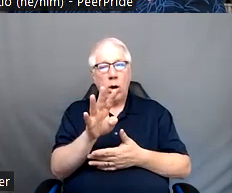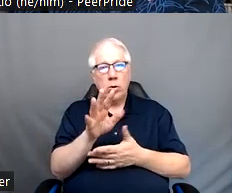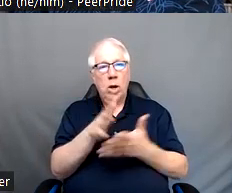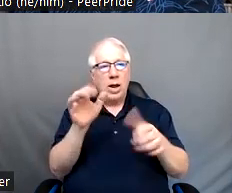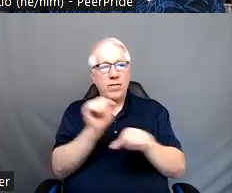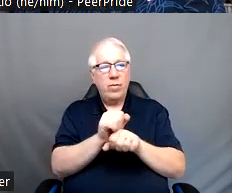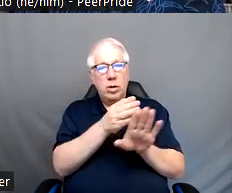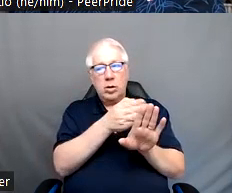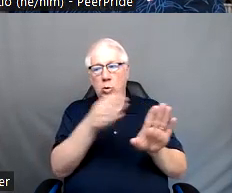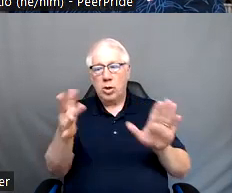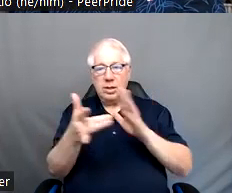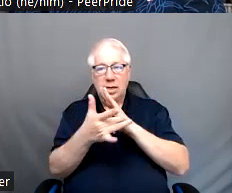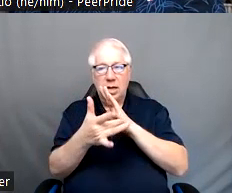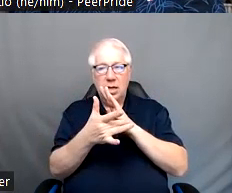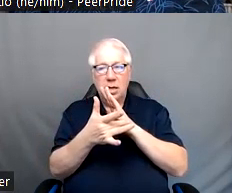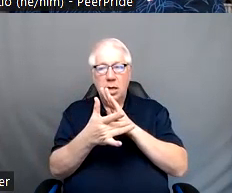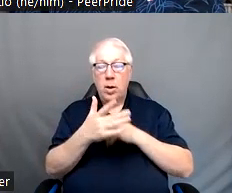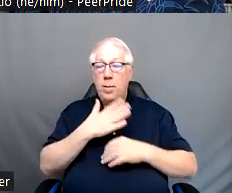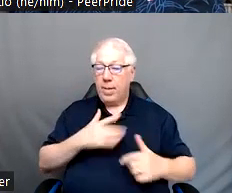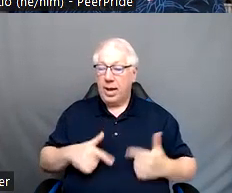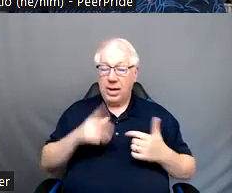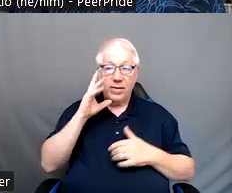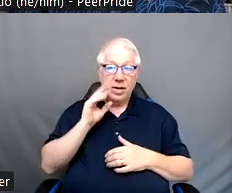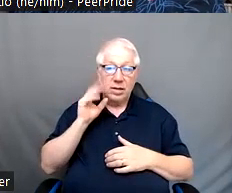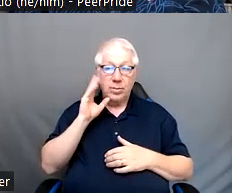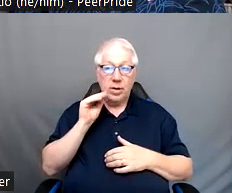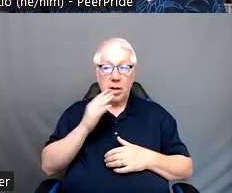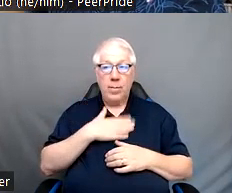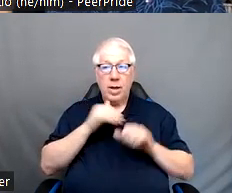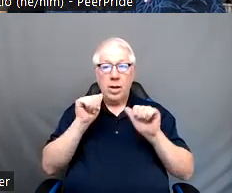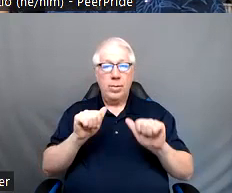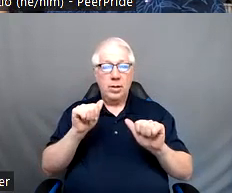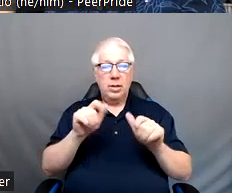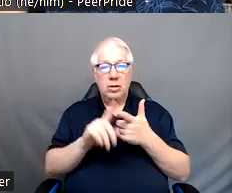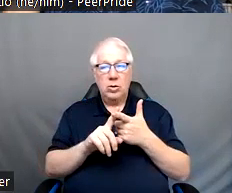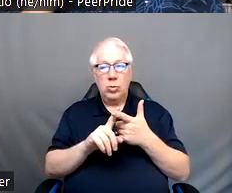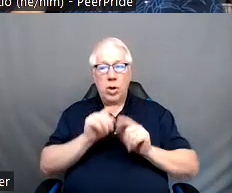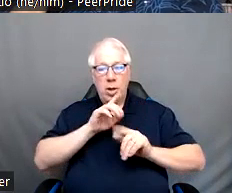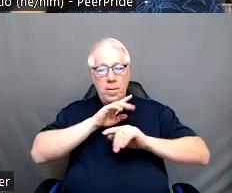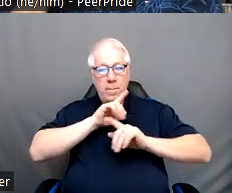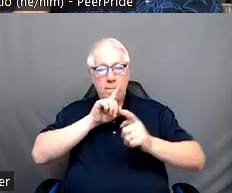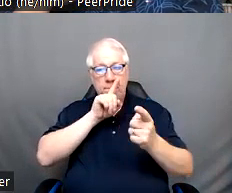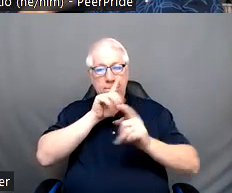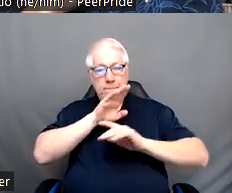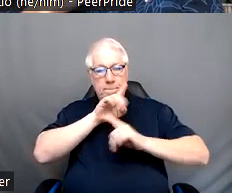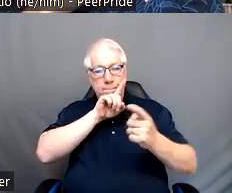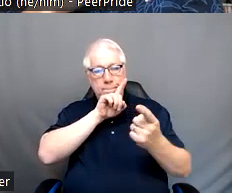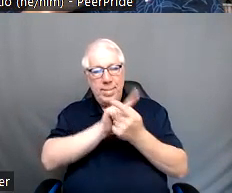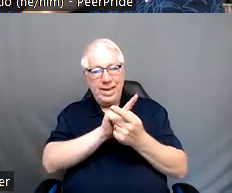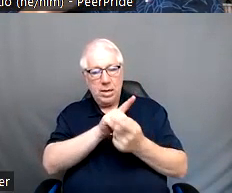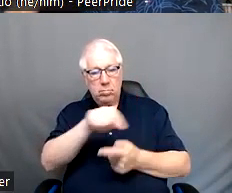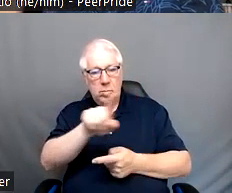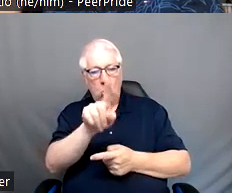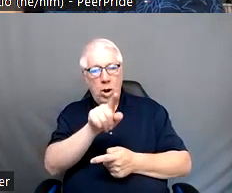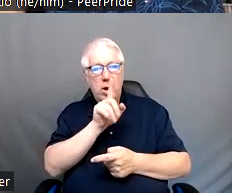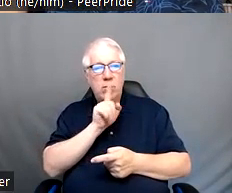technology, but bringing my lived experience in my ability to meet everyone where they're at has